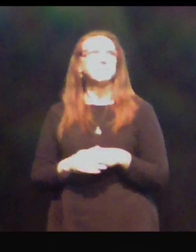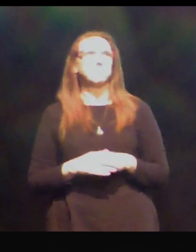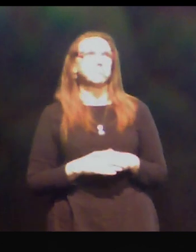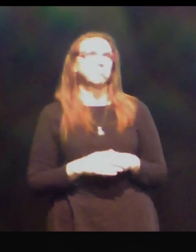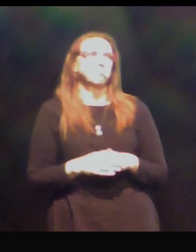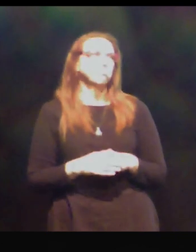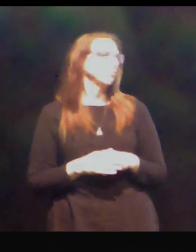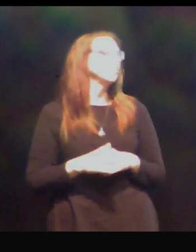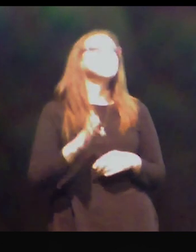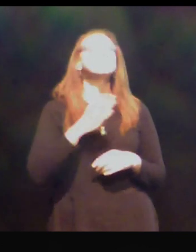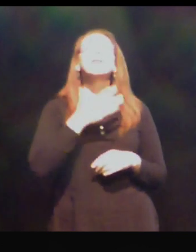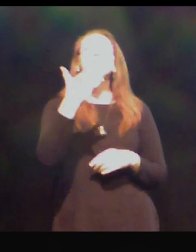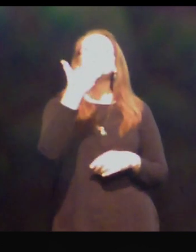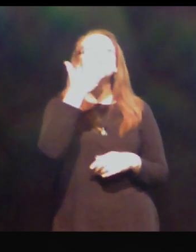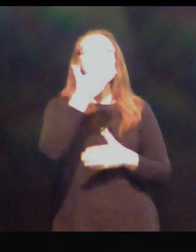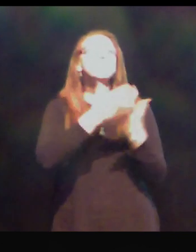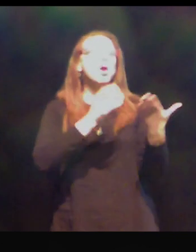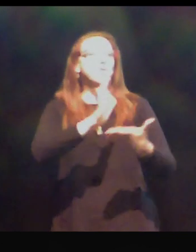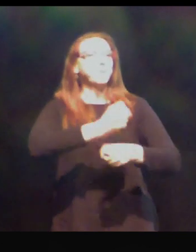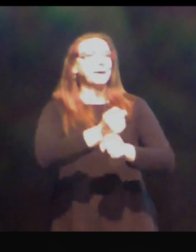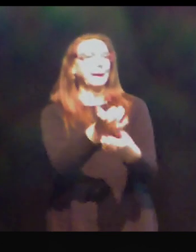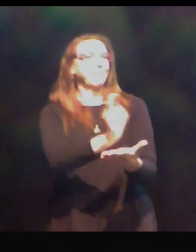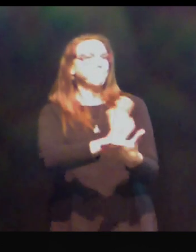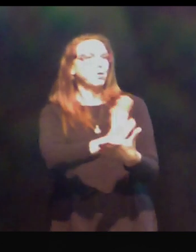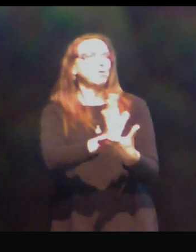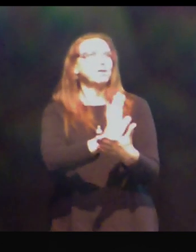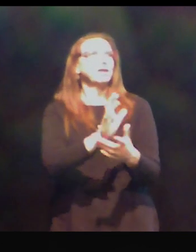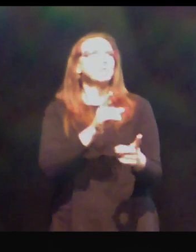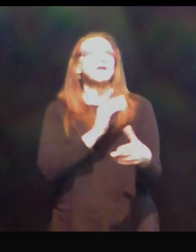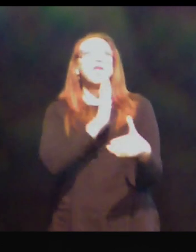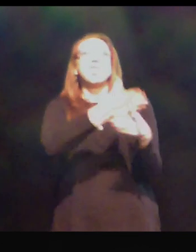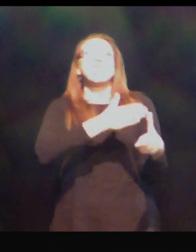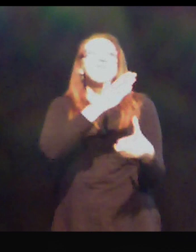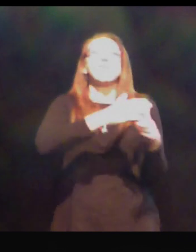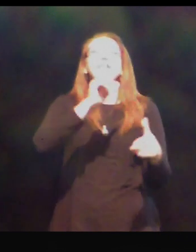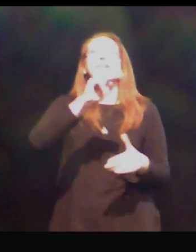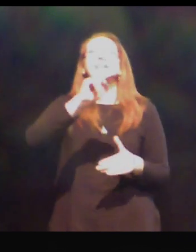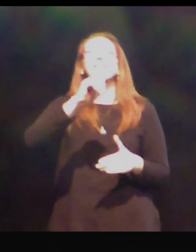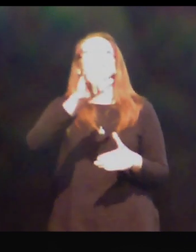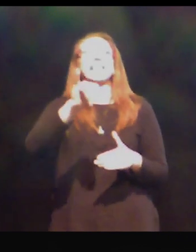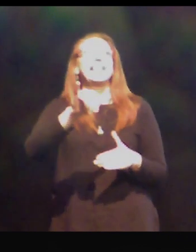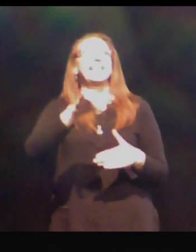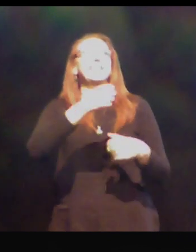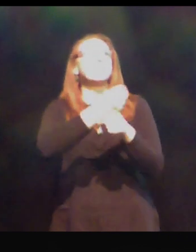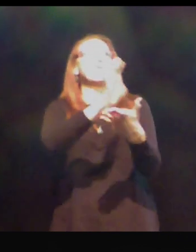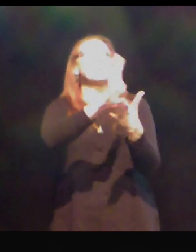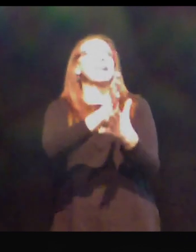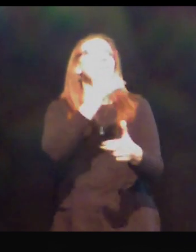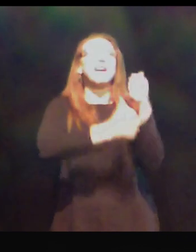I think my favorite part of the documentary was just like annoying Anthony every chance I got.